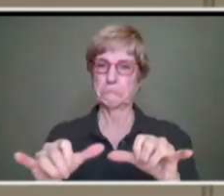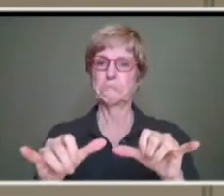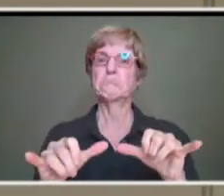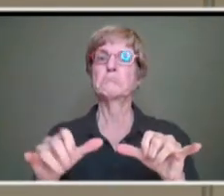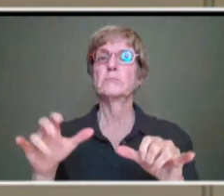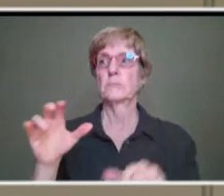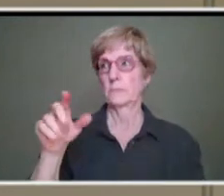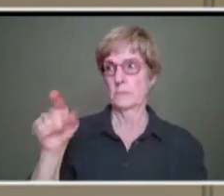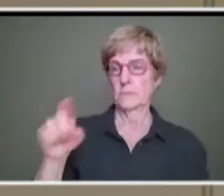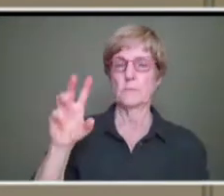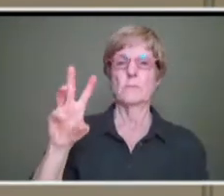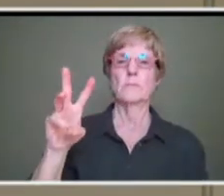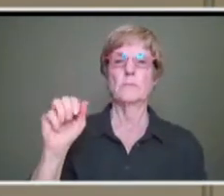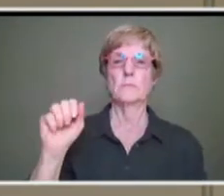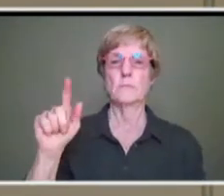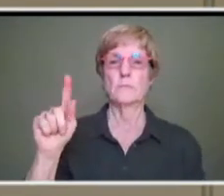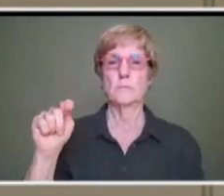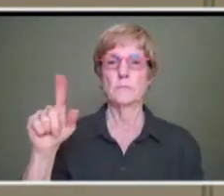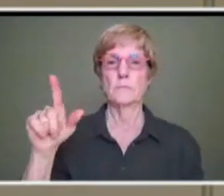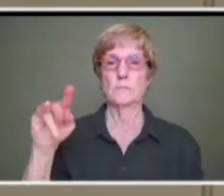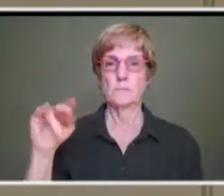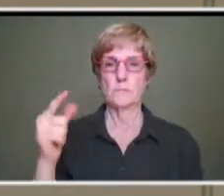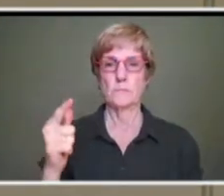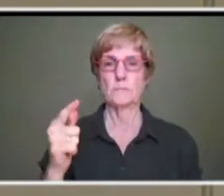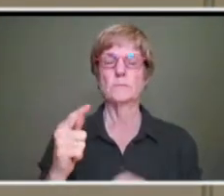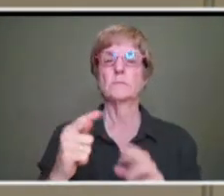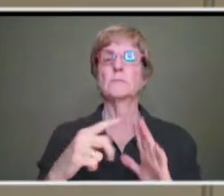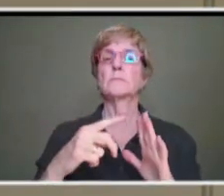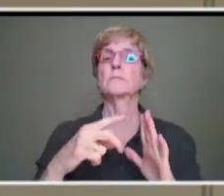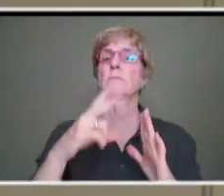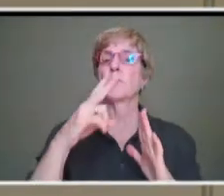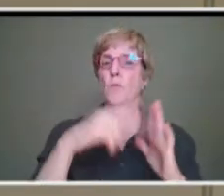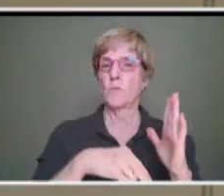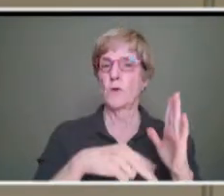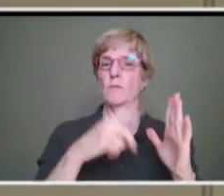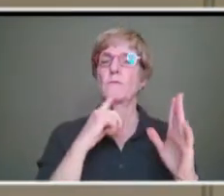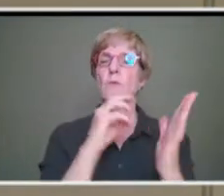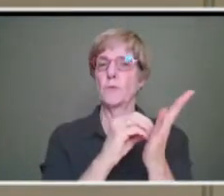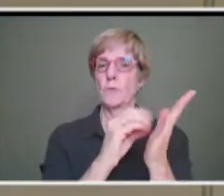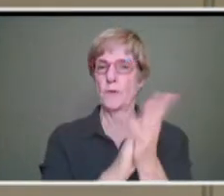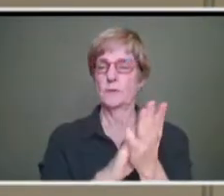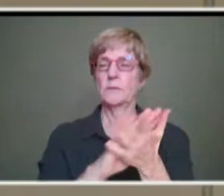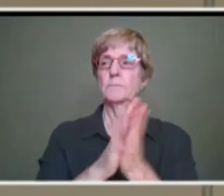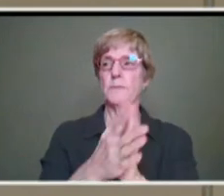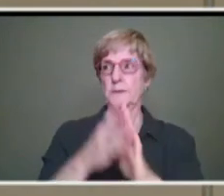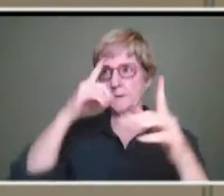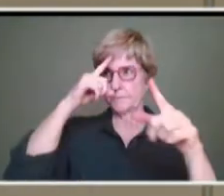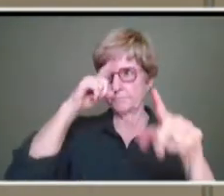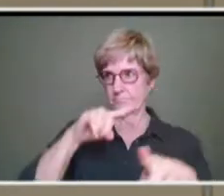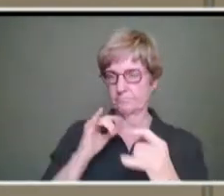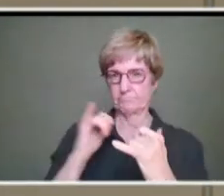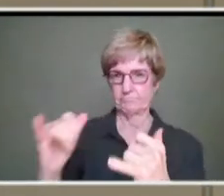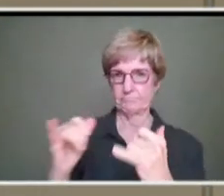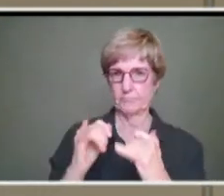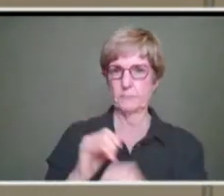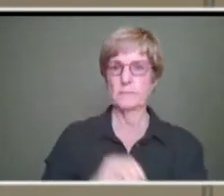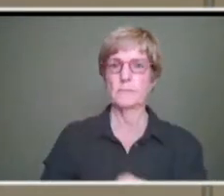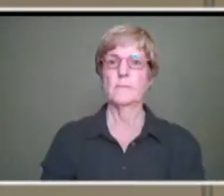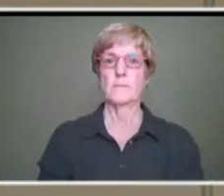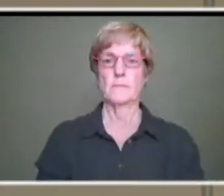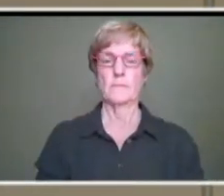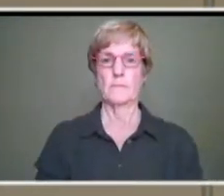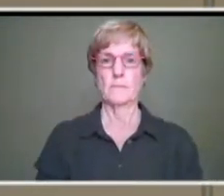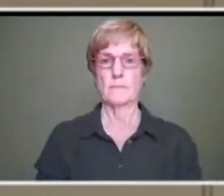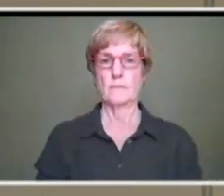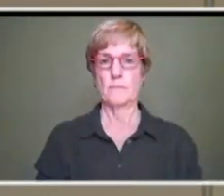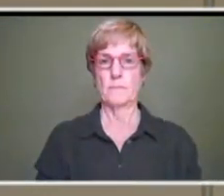watlington read into his record as our own um Miss hegler Gray can you please